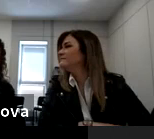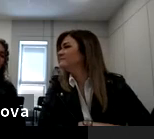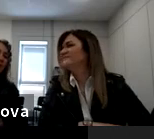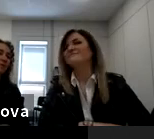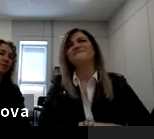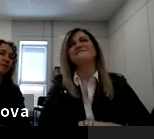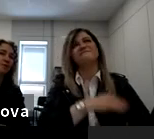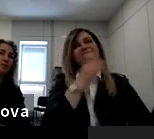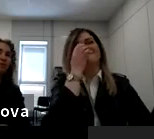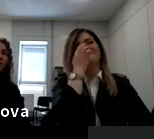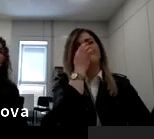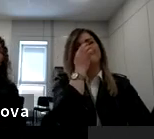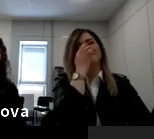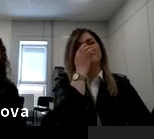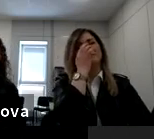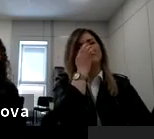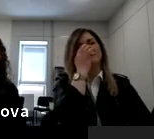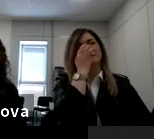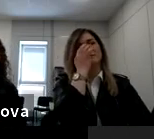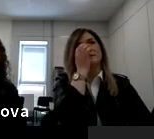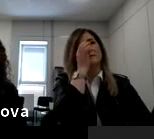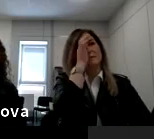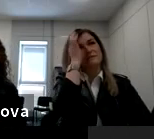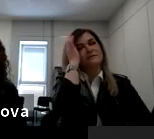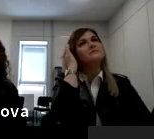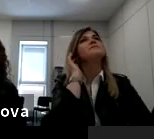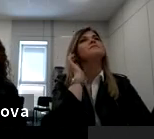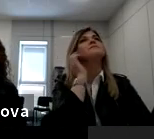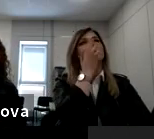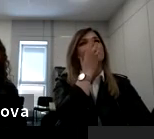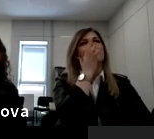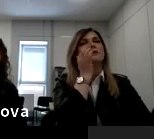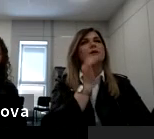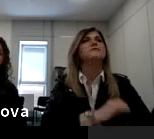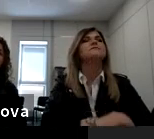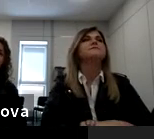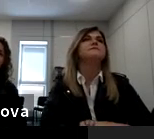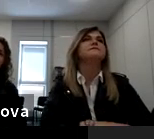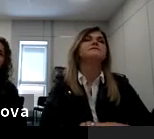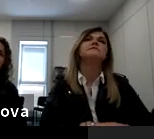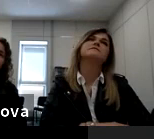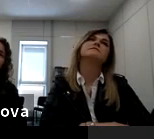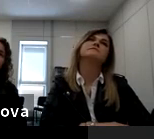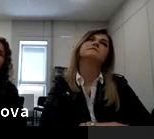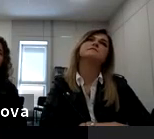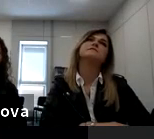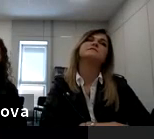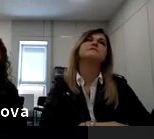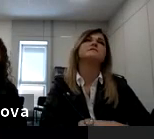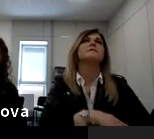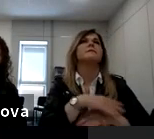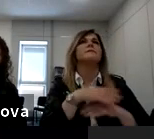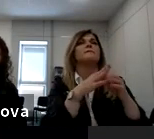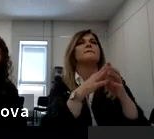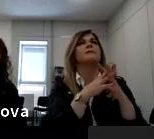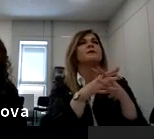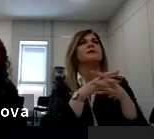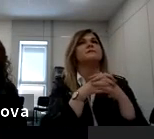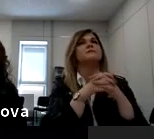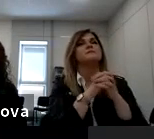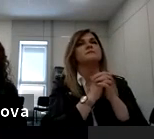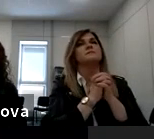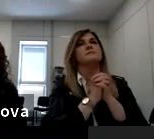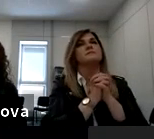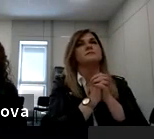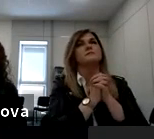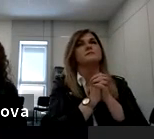And here is the application of this luminaire. You can make different content on the